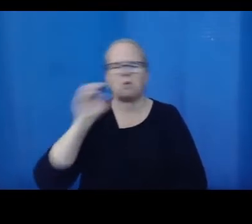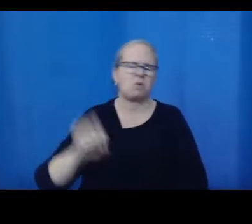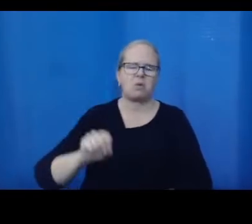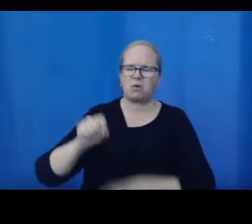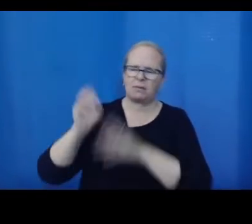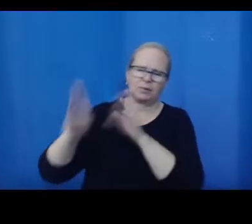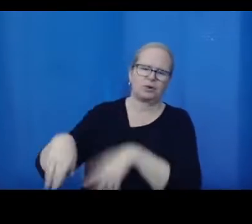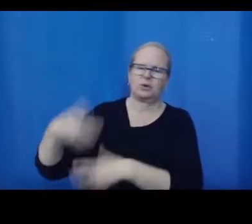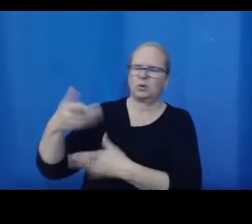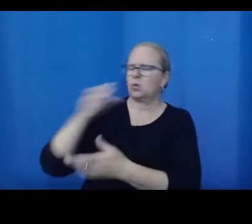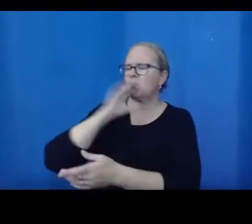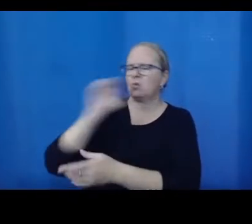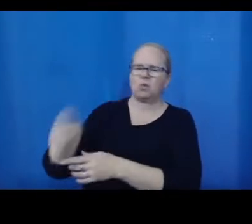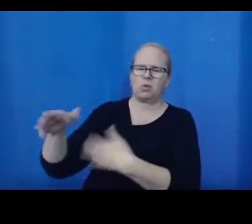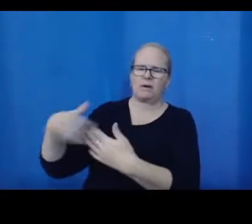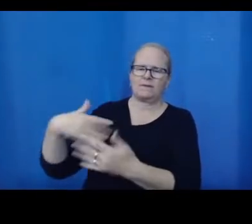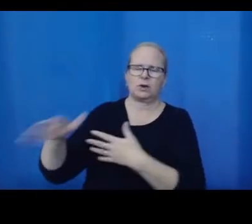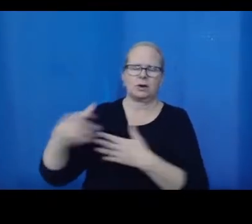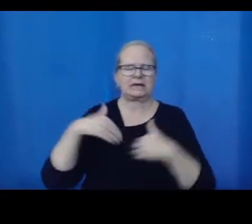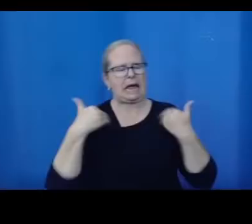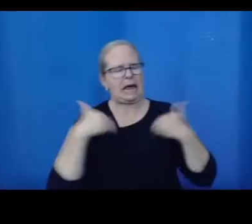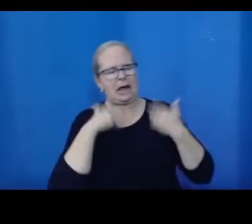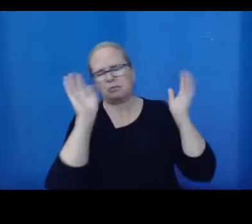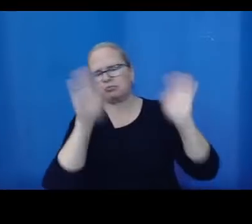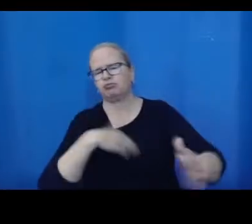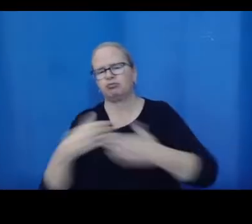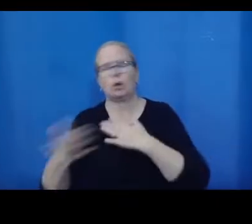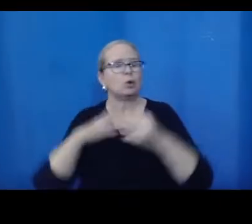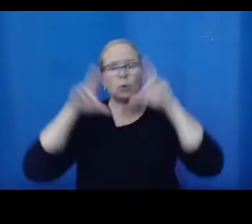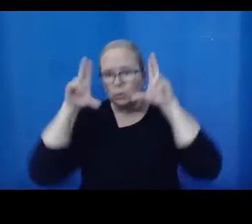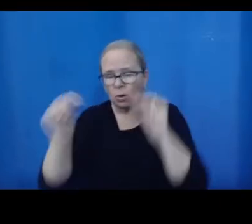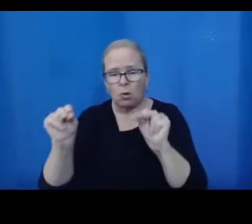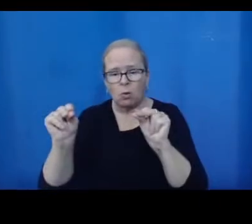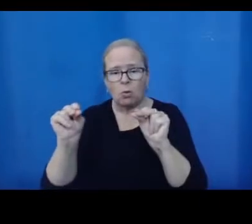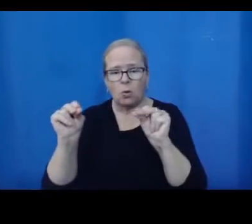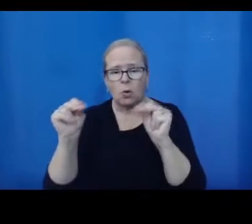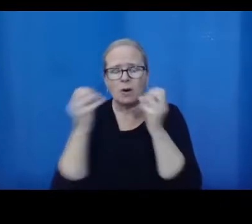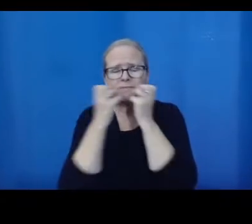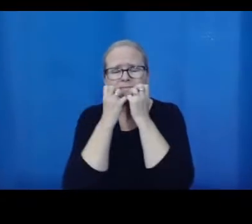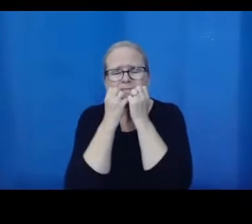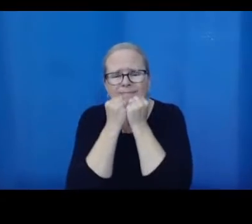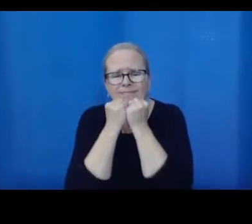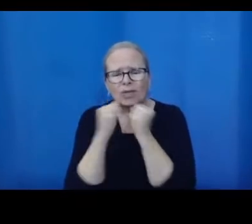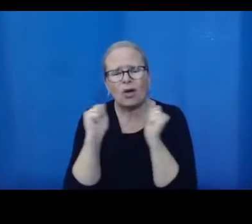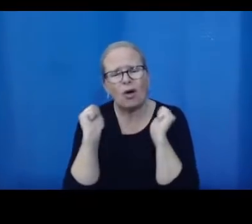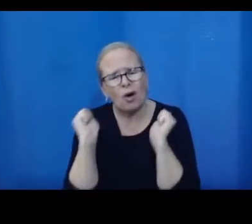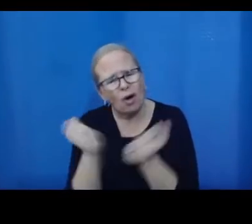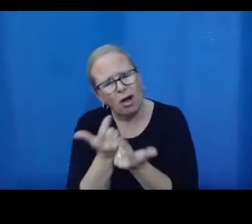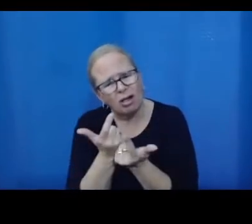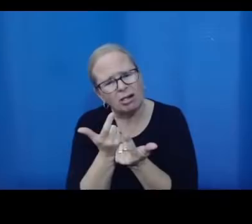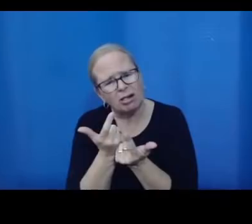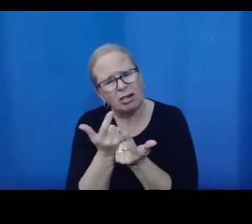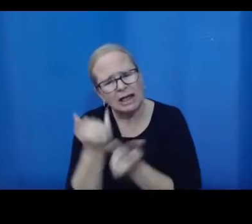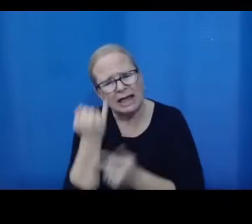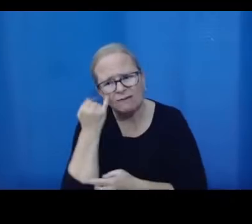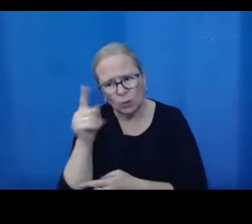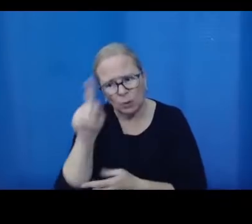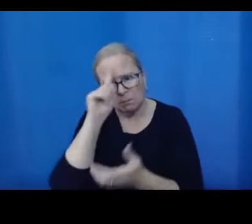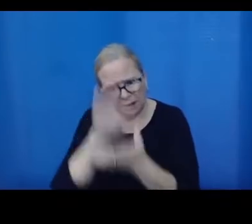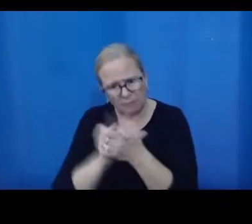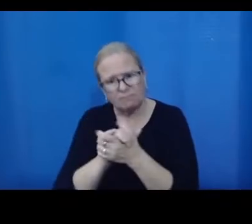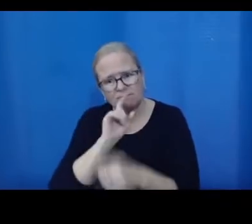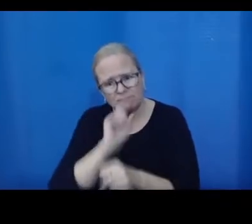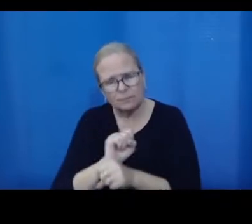it takes. You do what it takes. And to me, that's the message that because there's been so much divisiveness